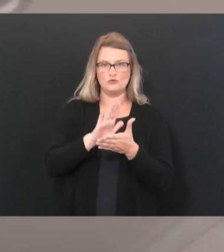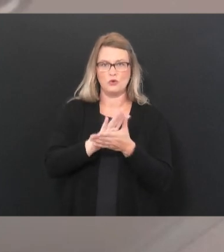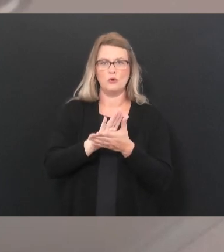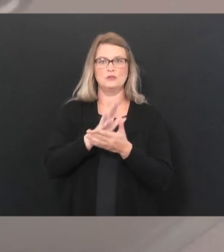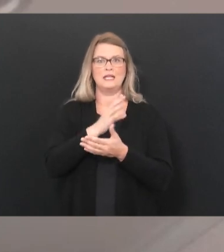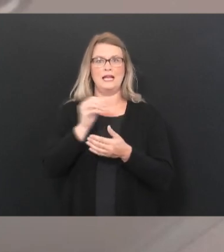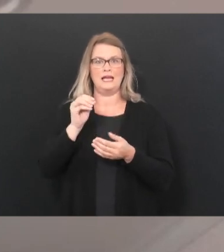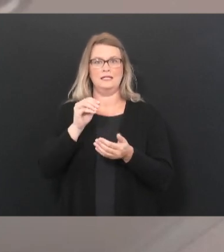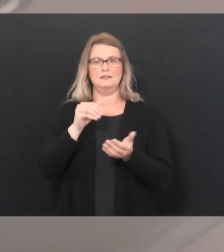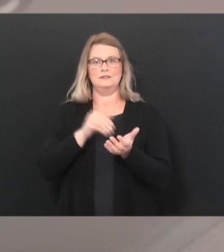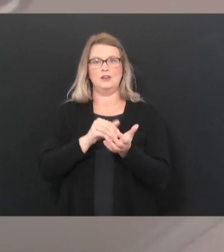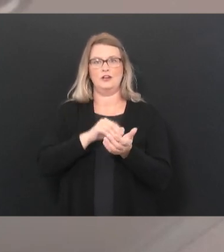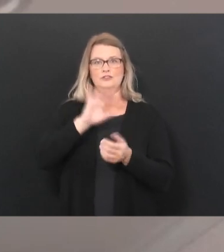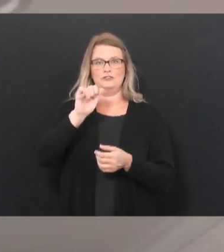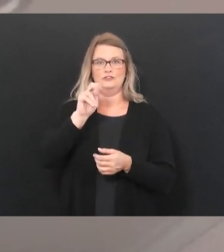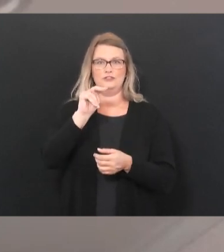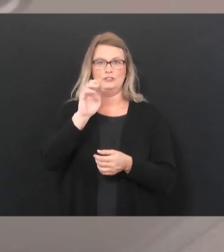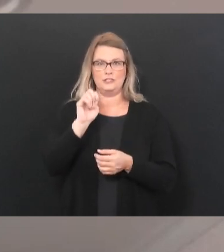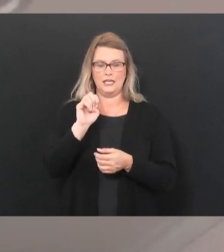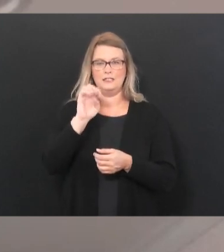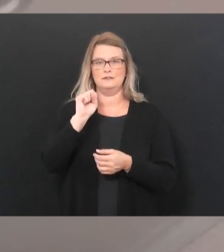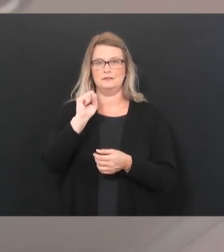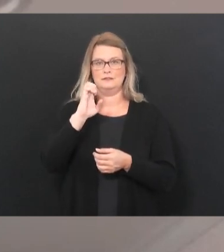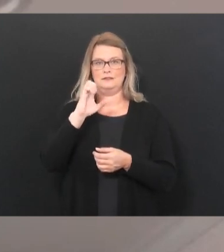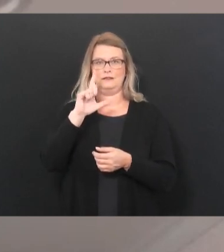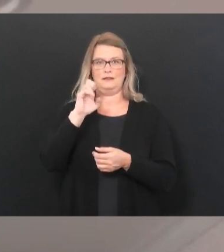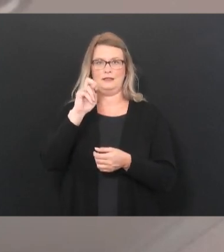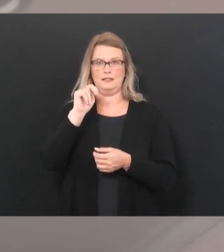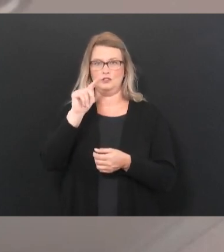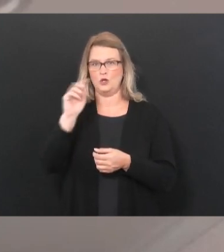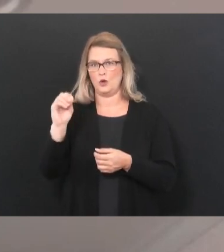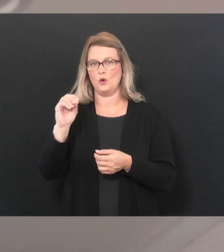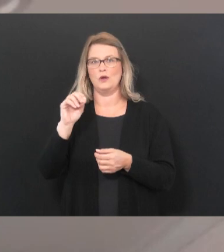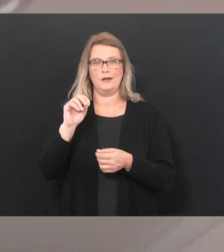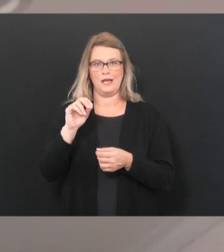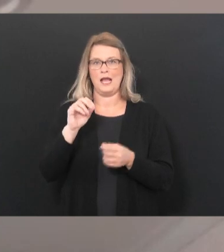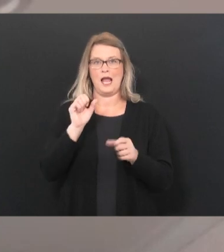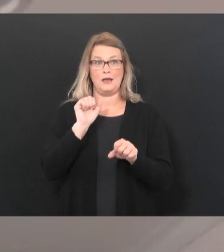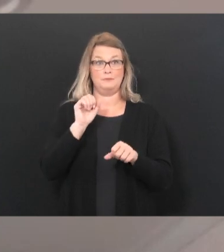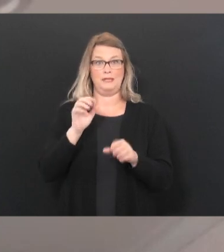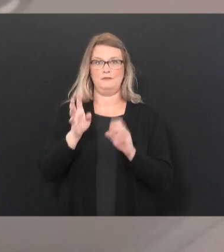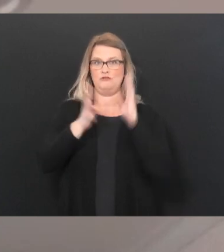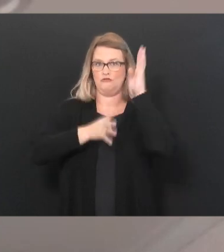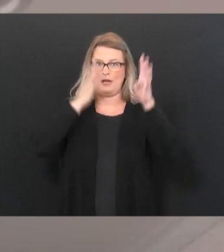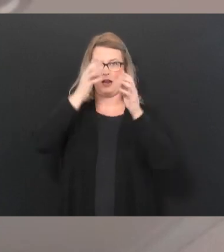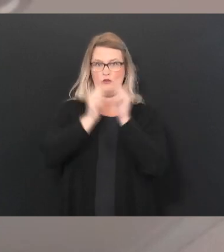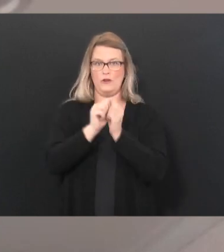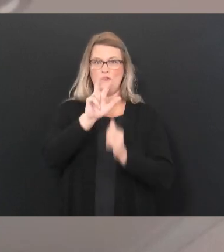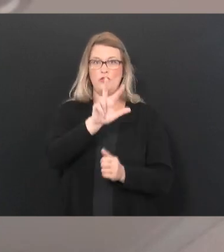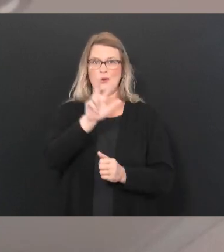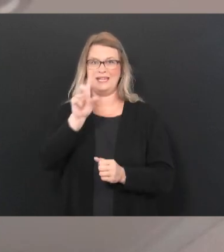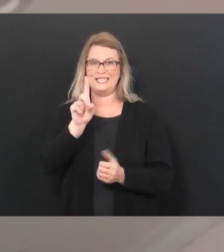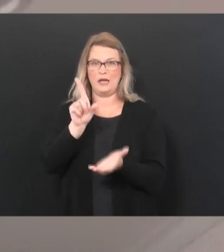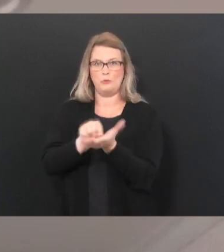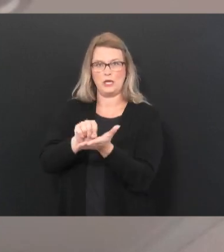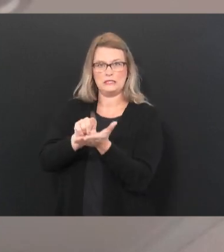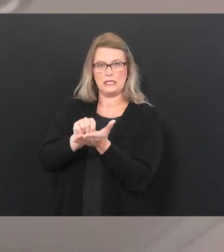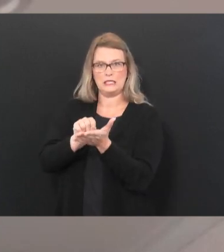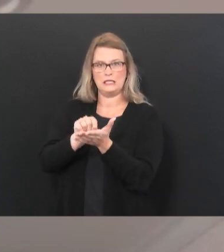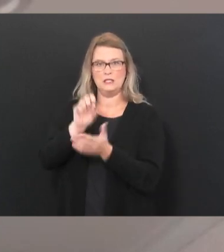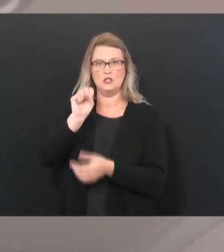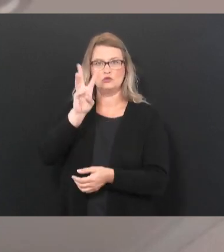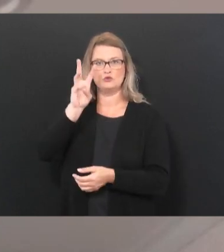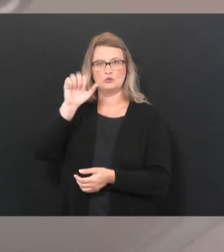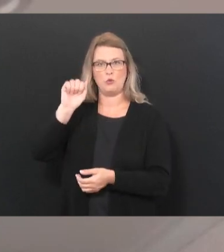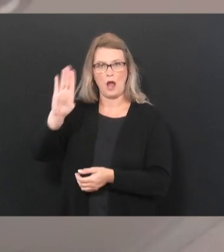Gene Salento is helping lead an effort for us to 3D print swabs that we need for further testing. And so